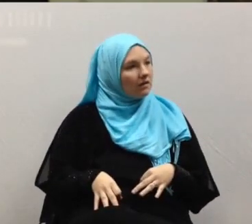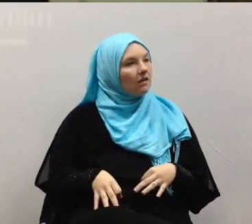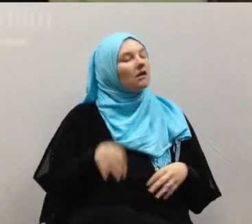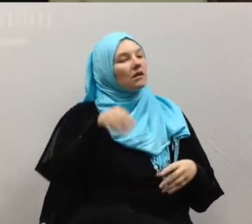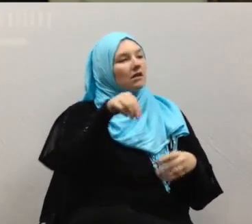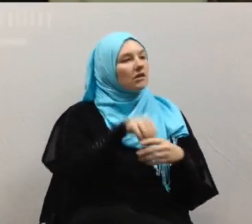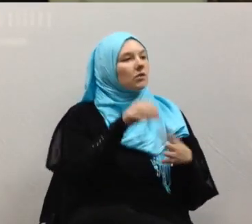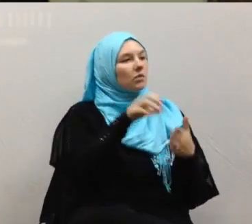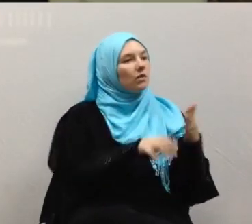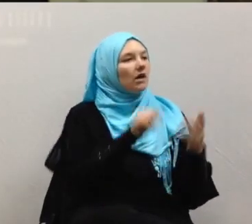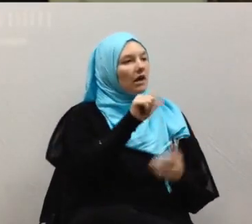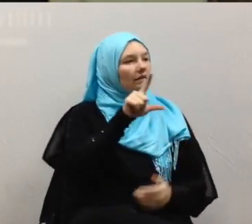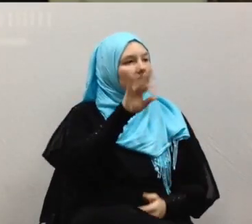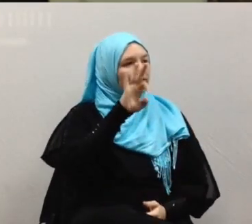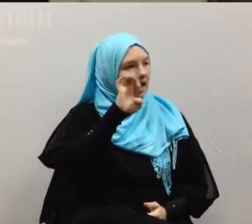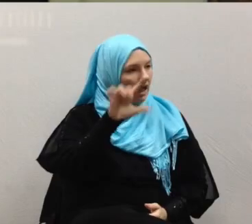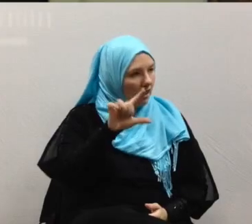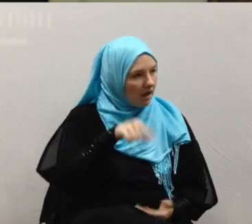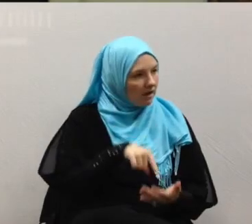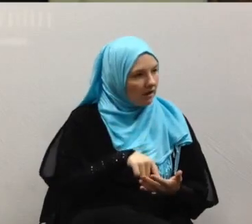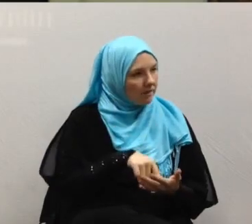And you thought that